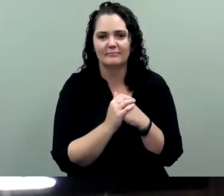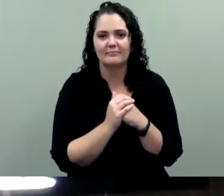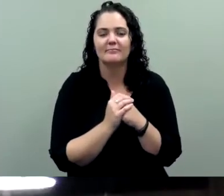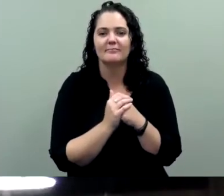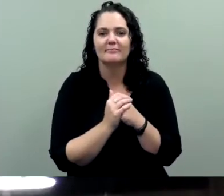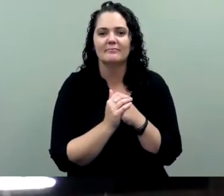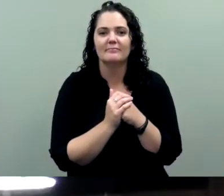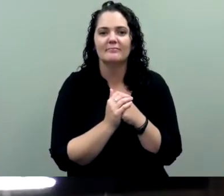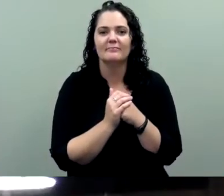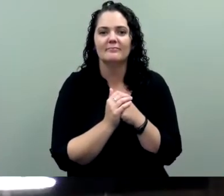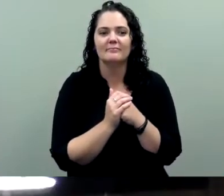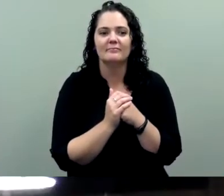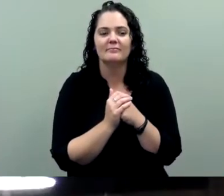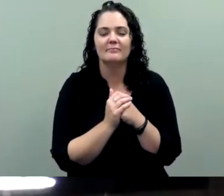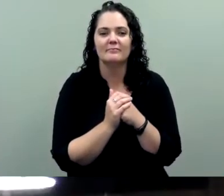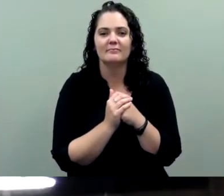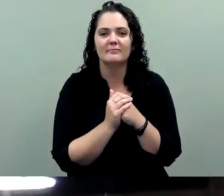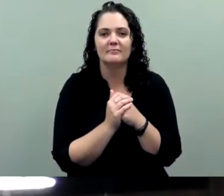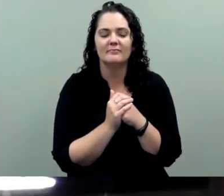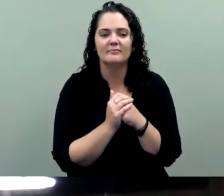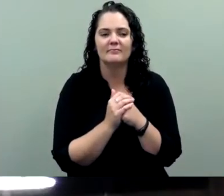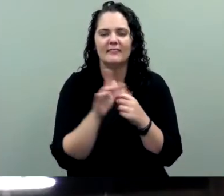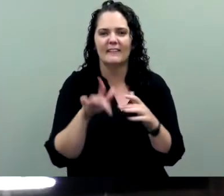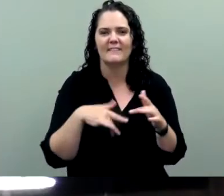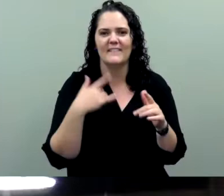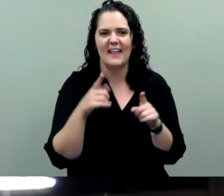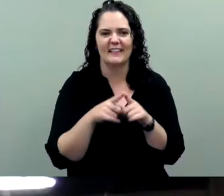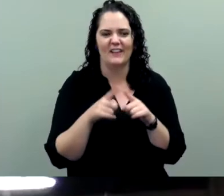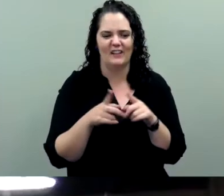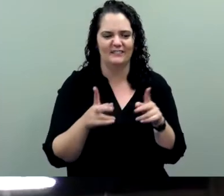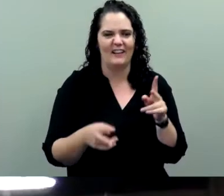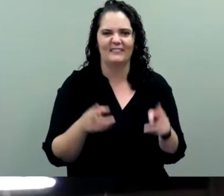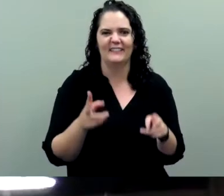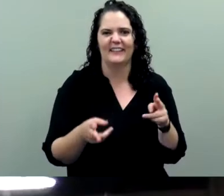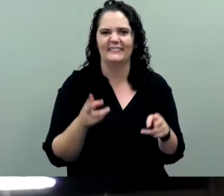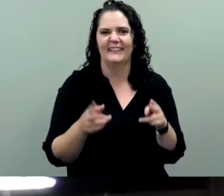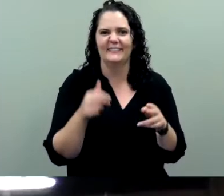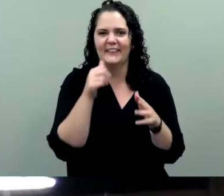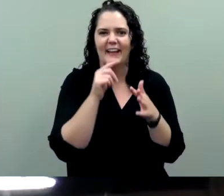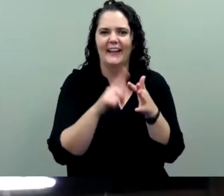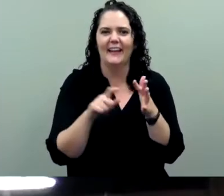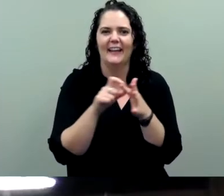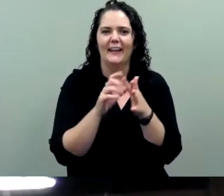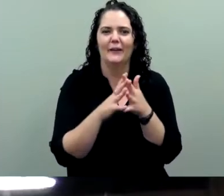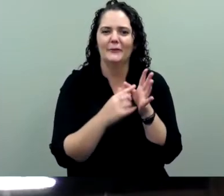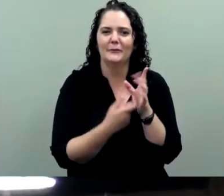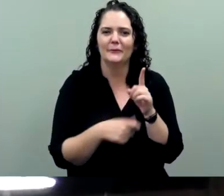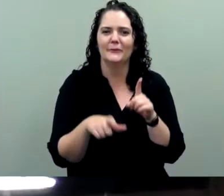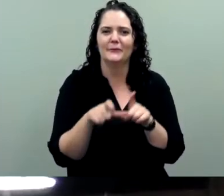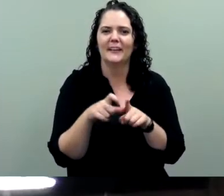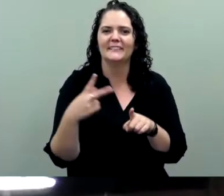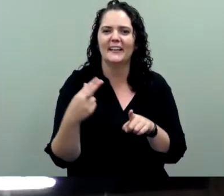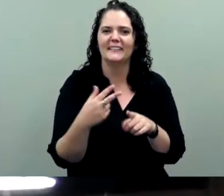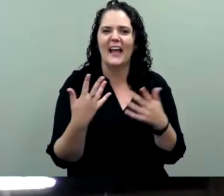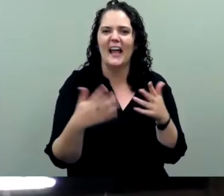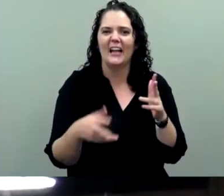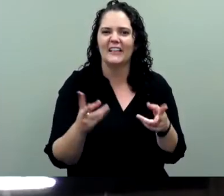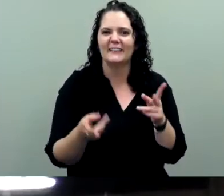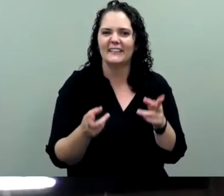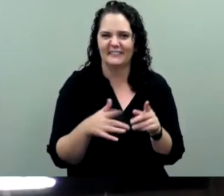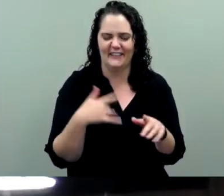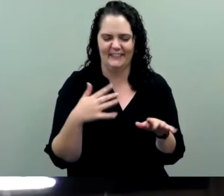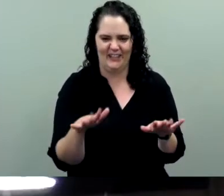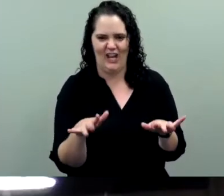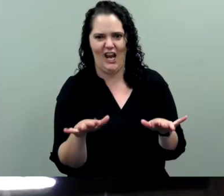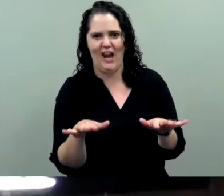that. All right, if anybody's getting a wicked Edward Scissorhands hankering right now, I get it. All right, so there you go. And then you want to do the exact same thing on your